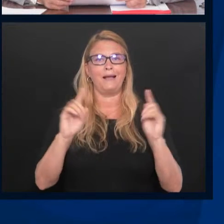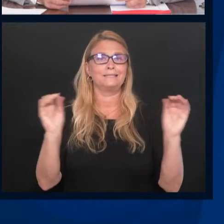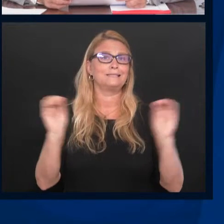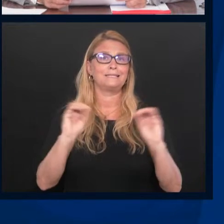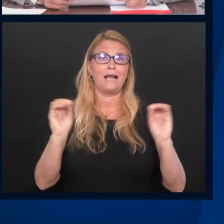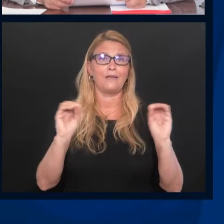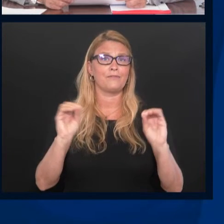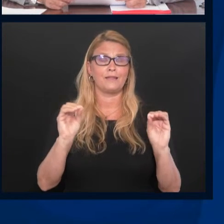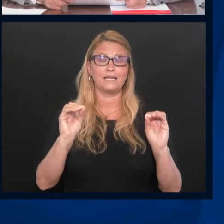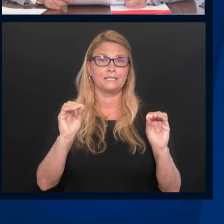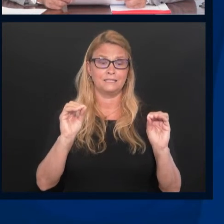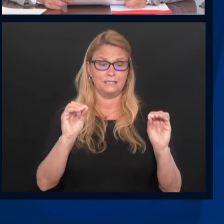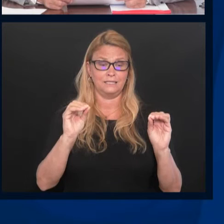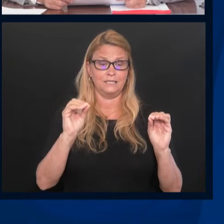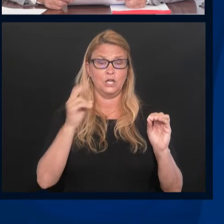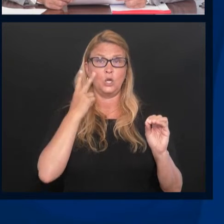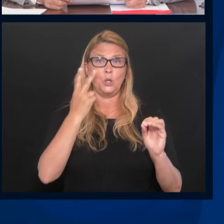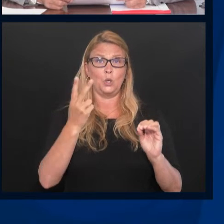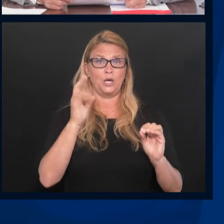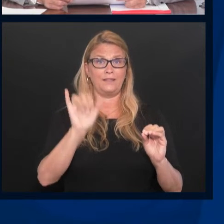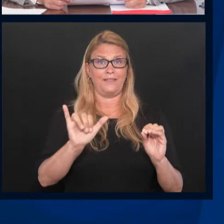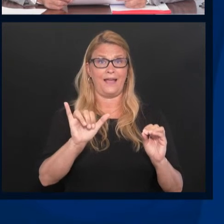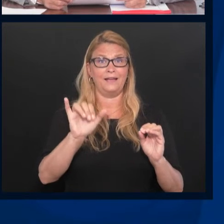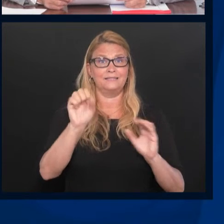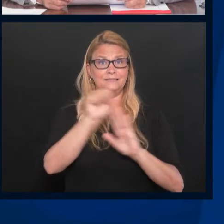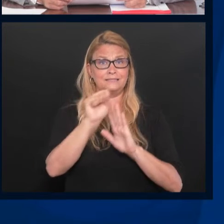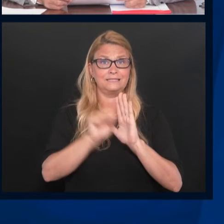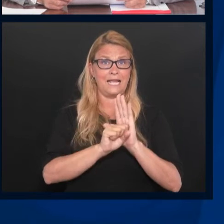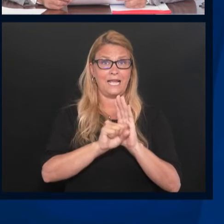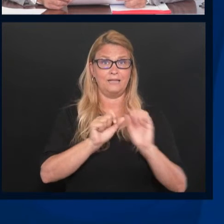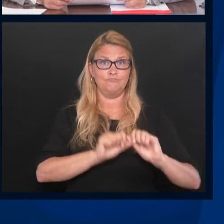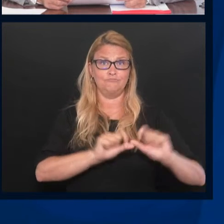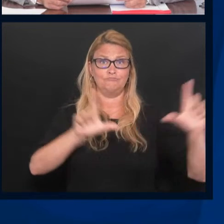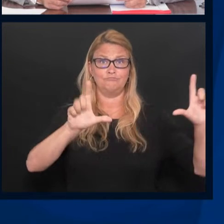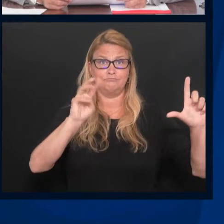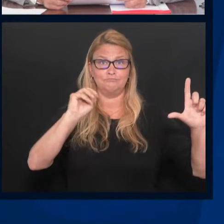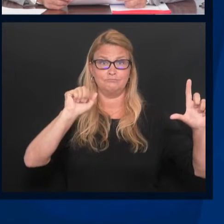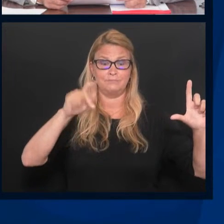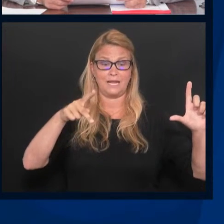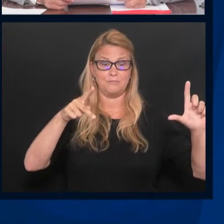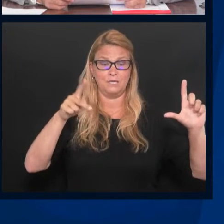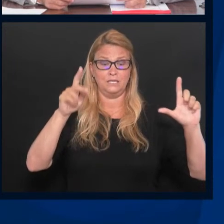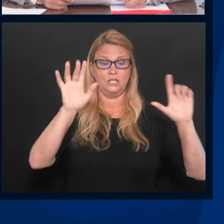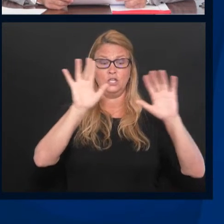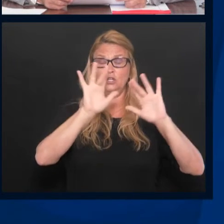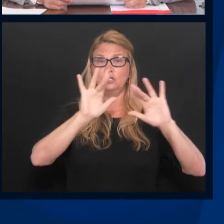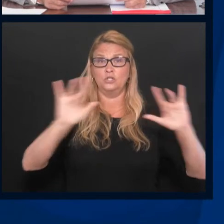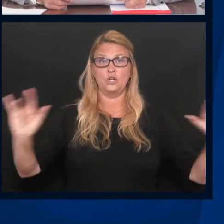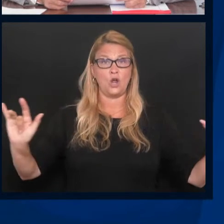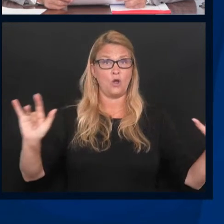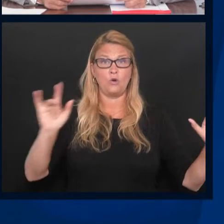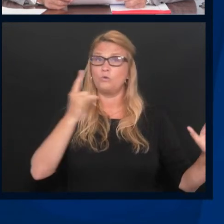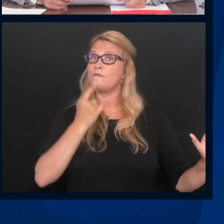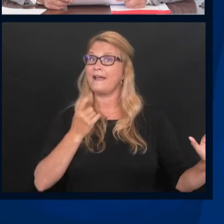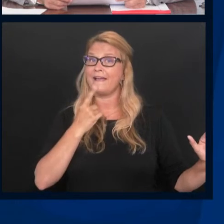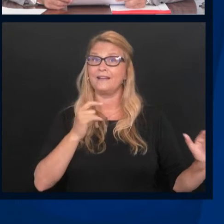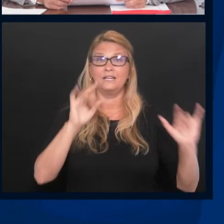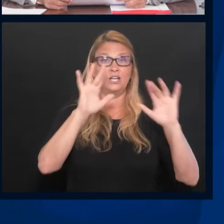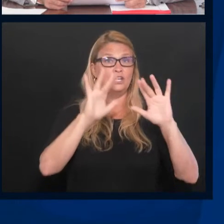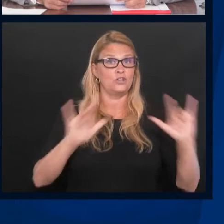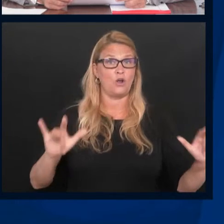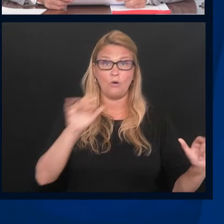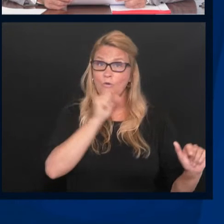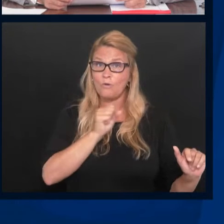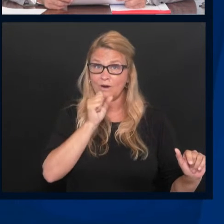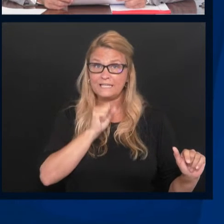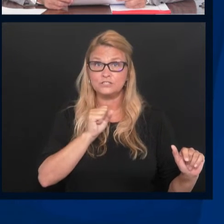look much better than this right here. We have no red counties. We have no orange counties.